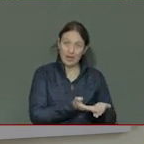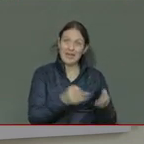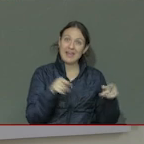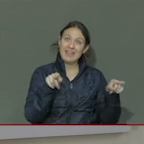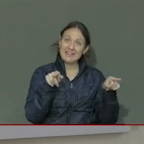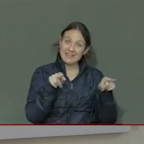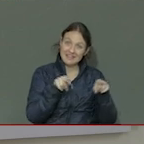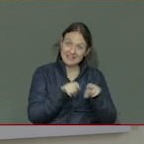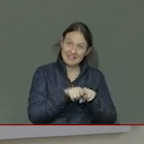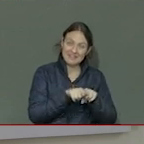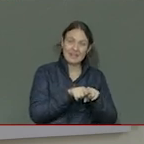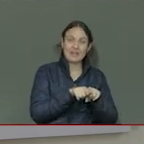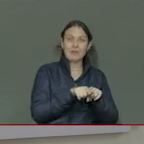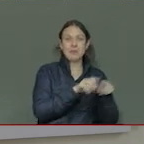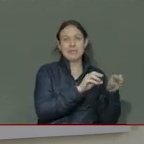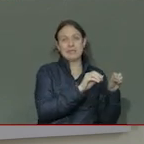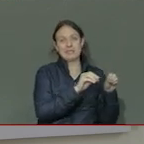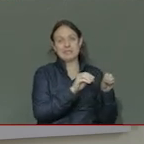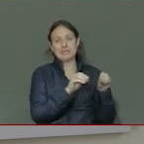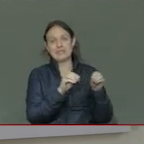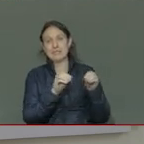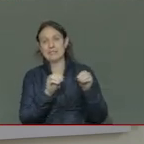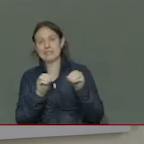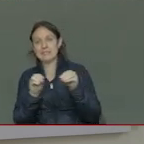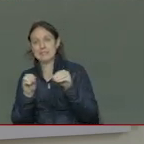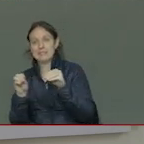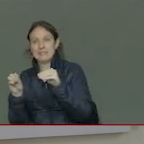the whole time. You don't take that